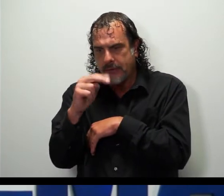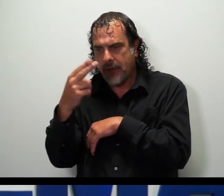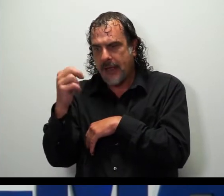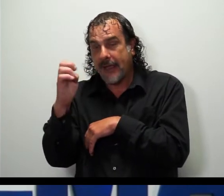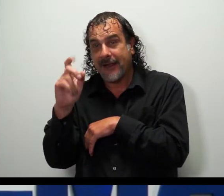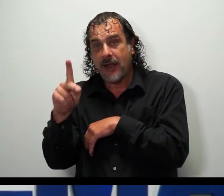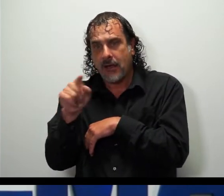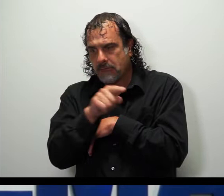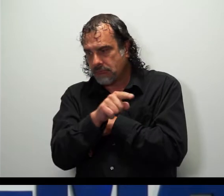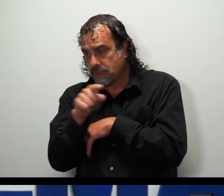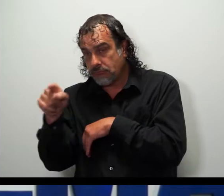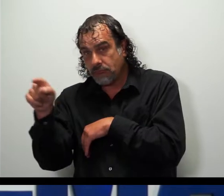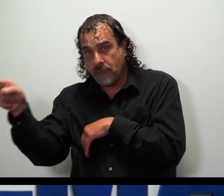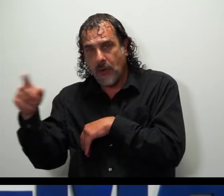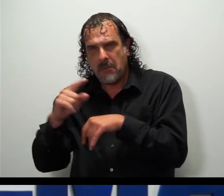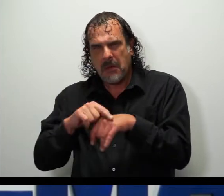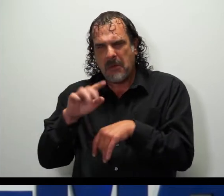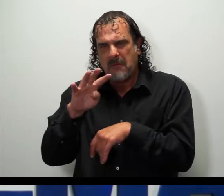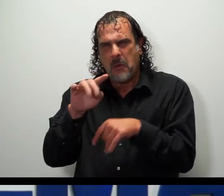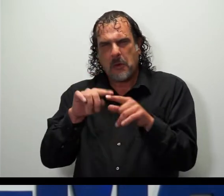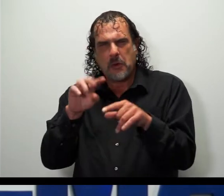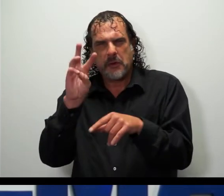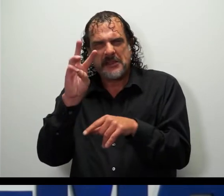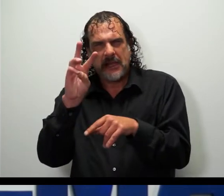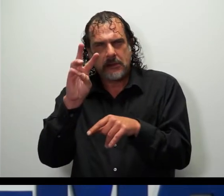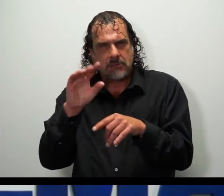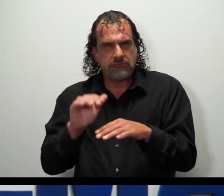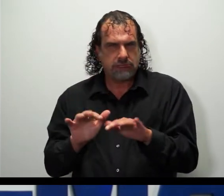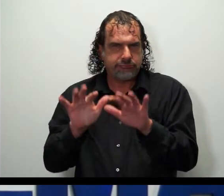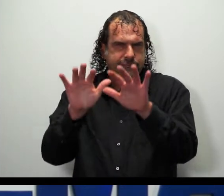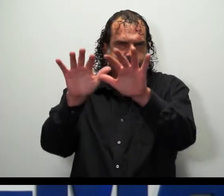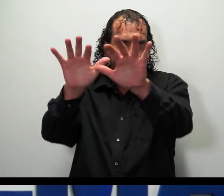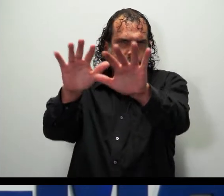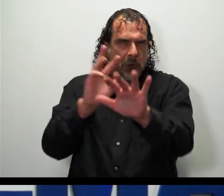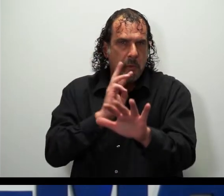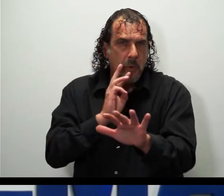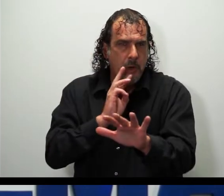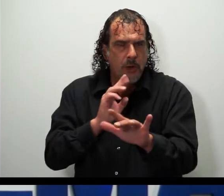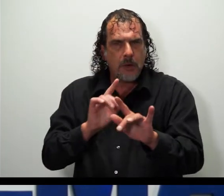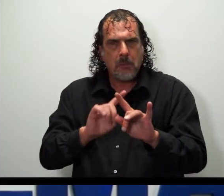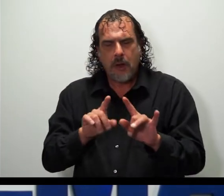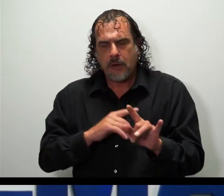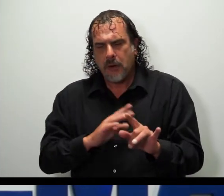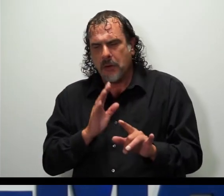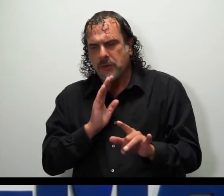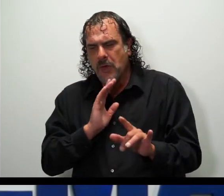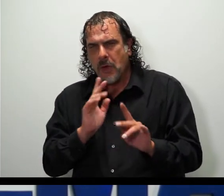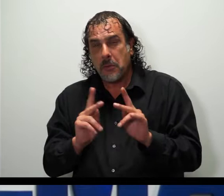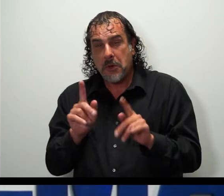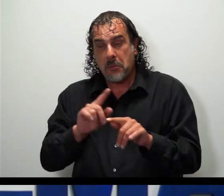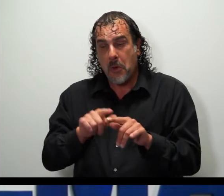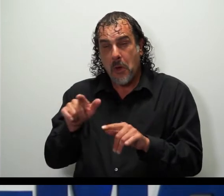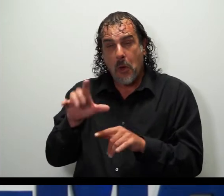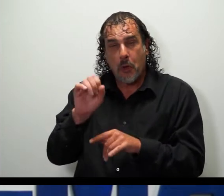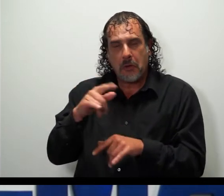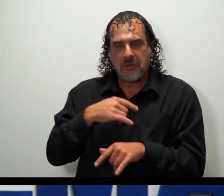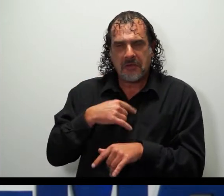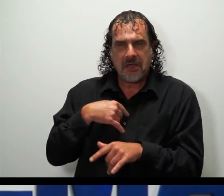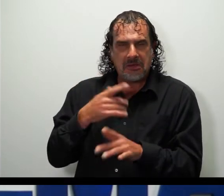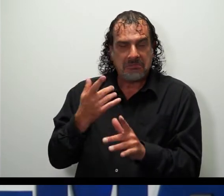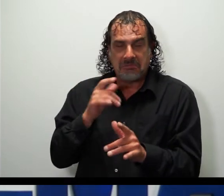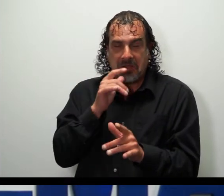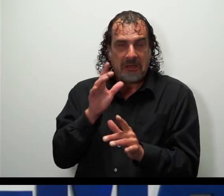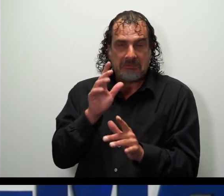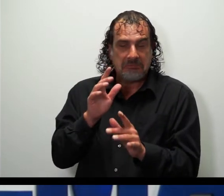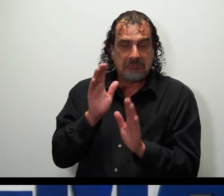are falling into the 4 to 6 foot storm surge. But if you talk to the folks along the coast, they don't put a lot of confidence